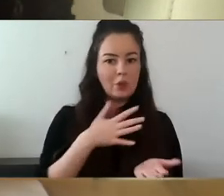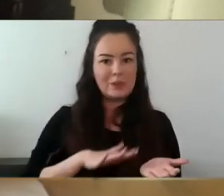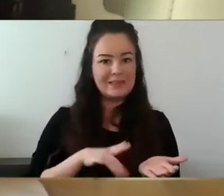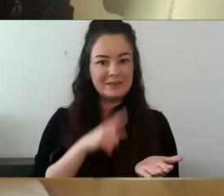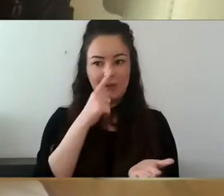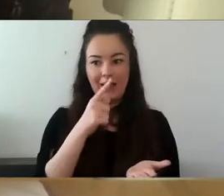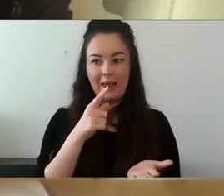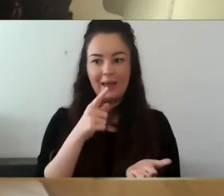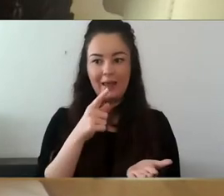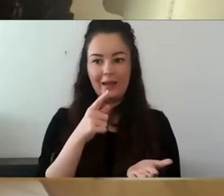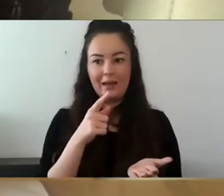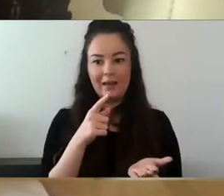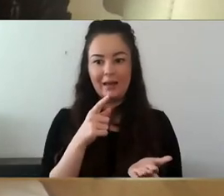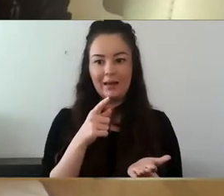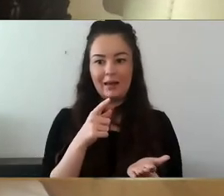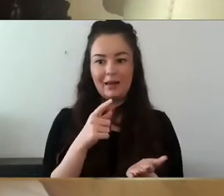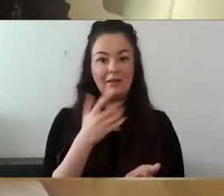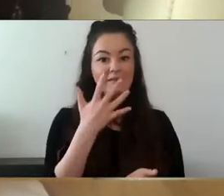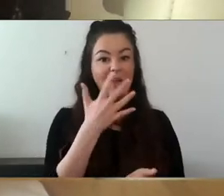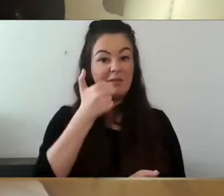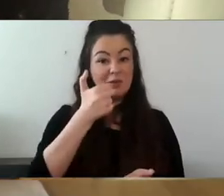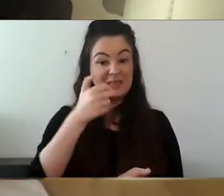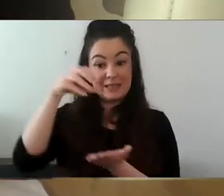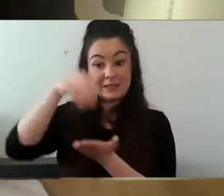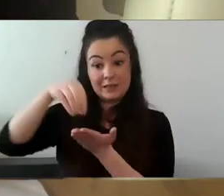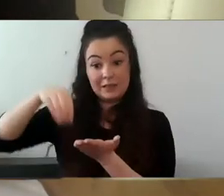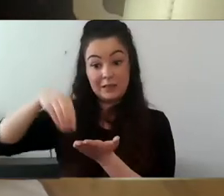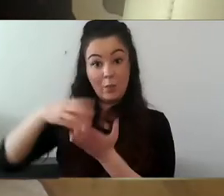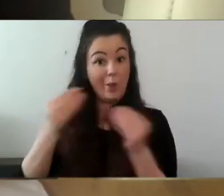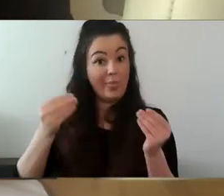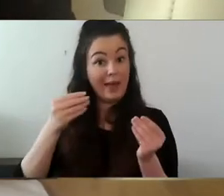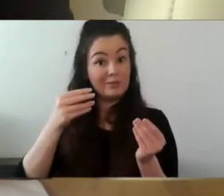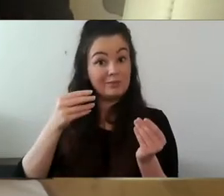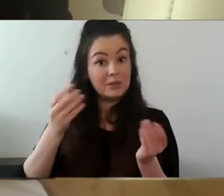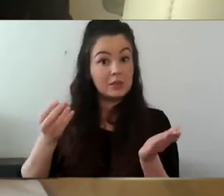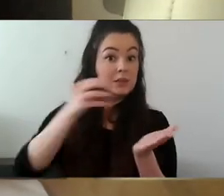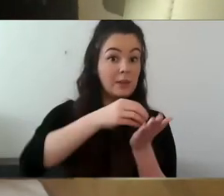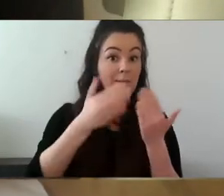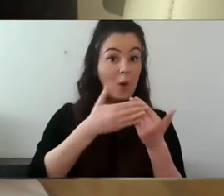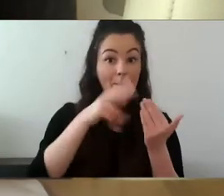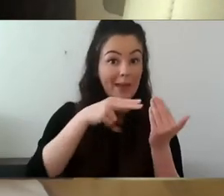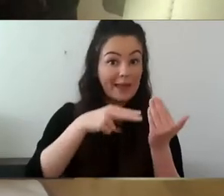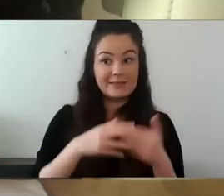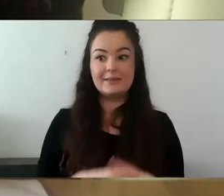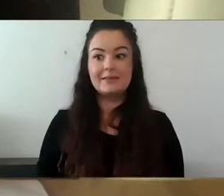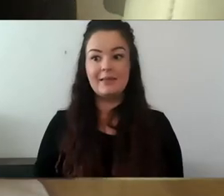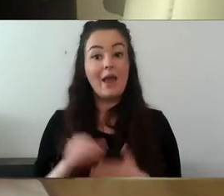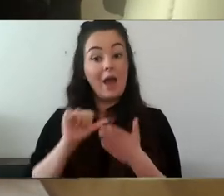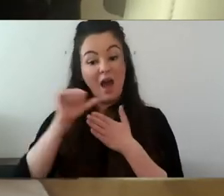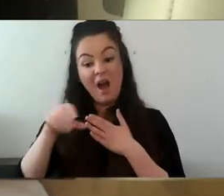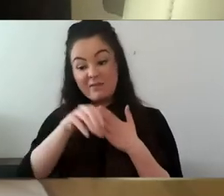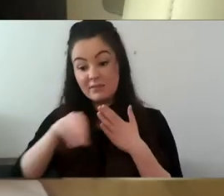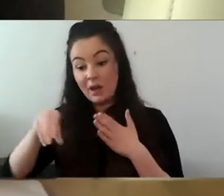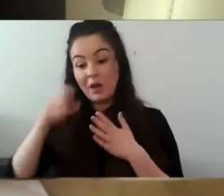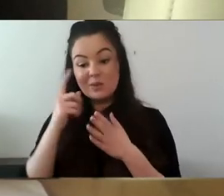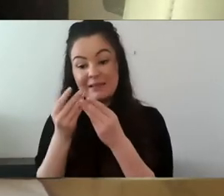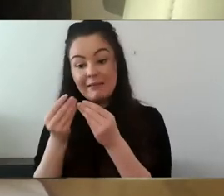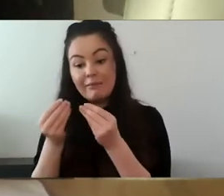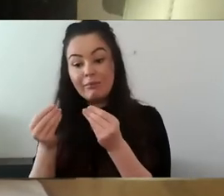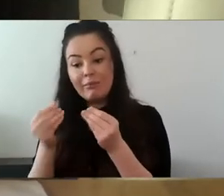do about 5 or 6 dunks, about 5 or 6 prints with it, and before you need to get some